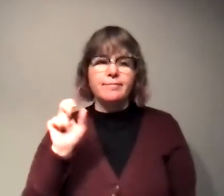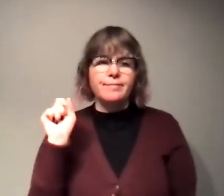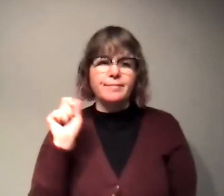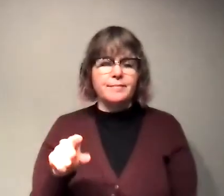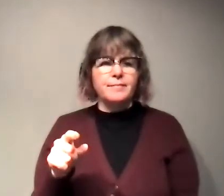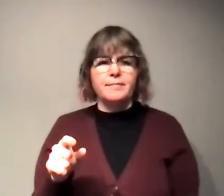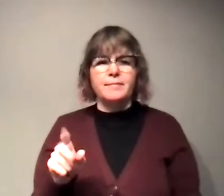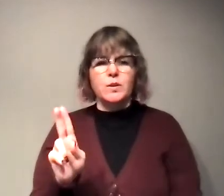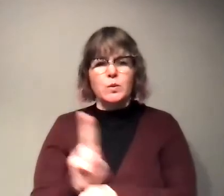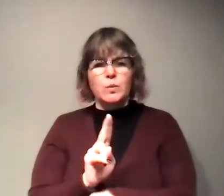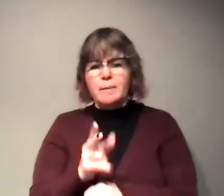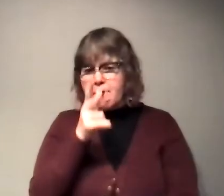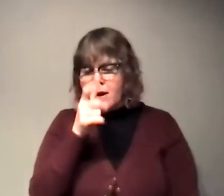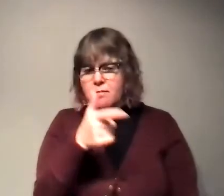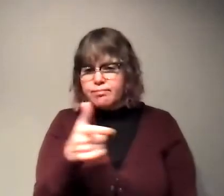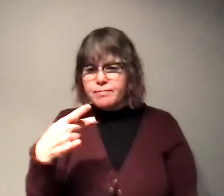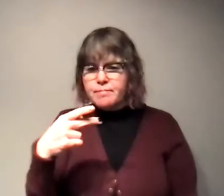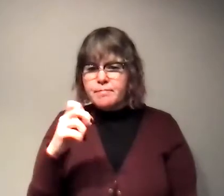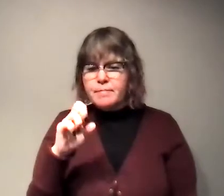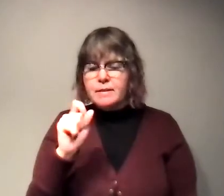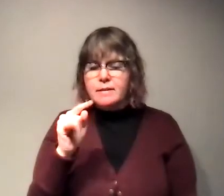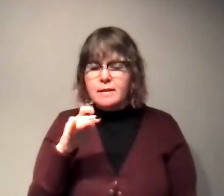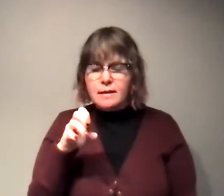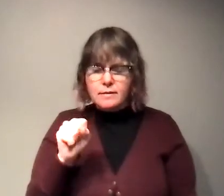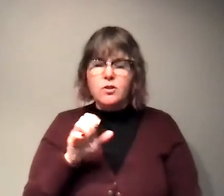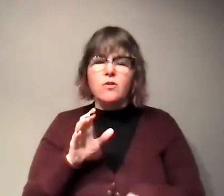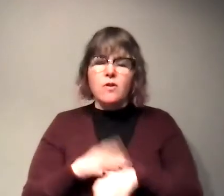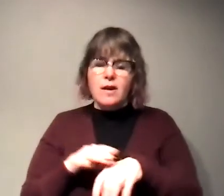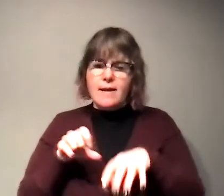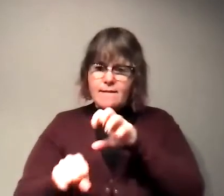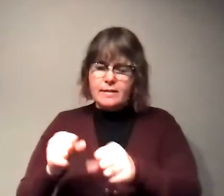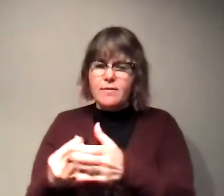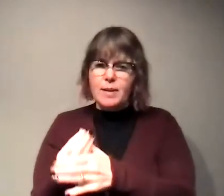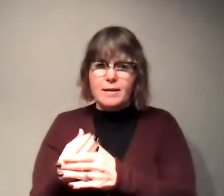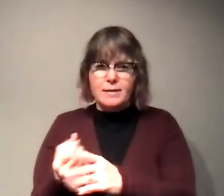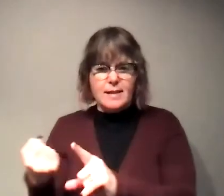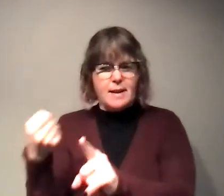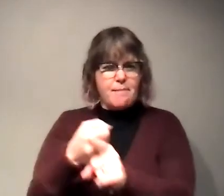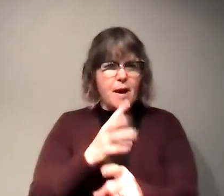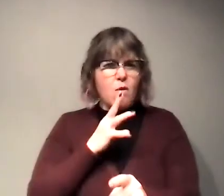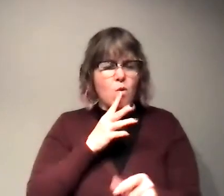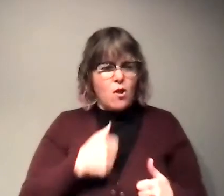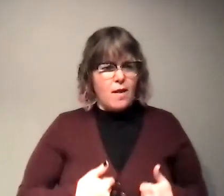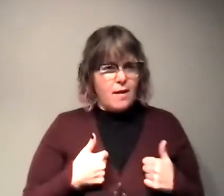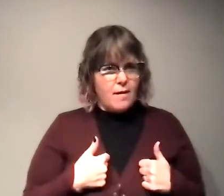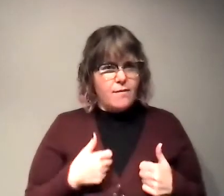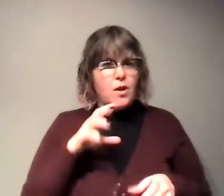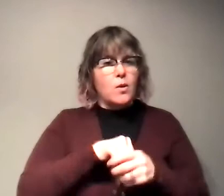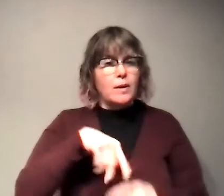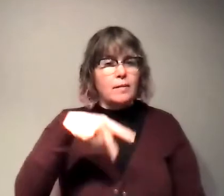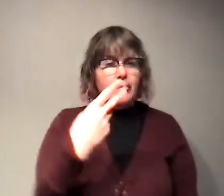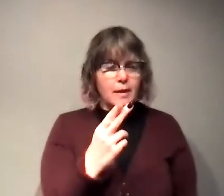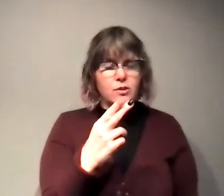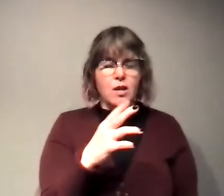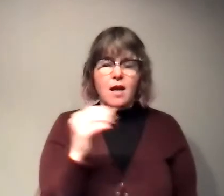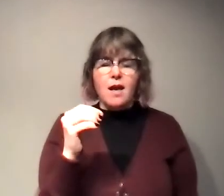use of pesticides on invasive plants cause impacts on water life, including pH and composition